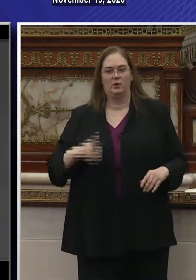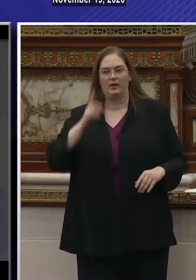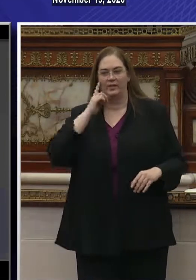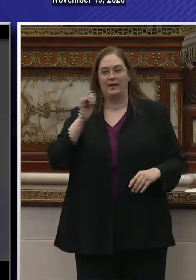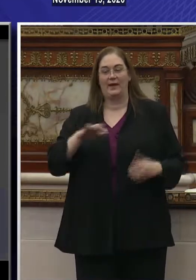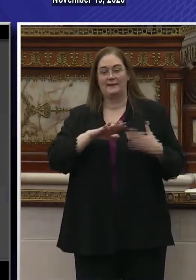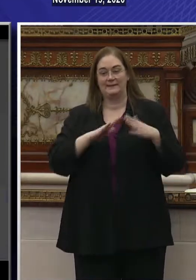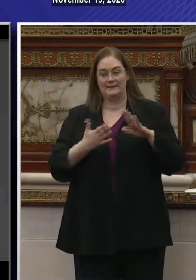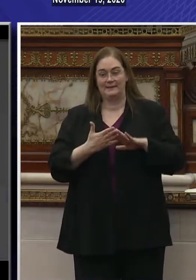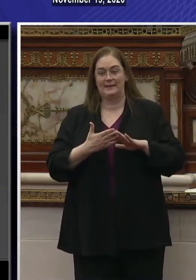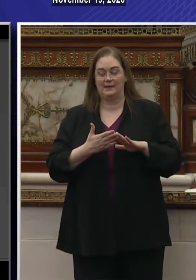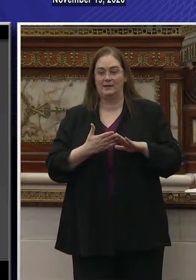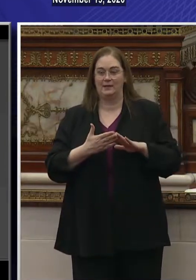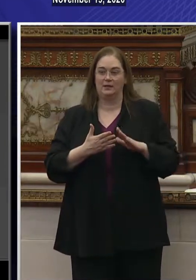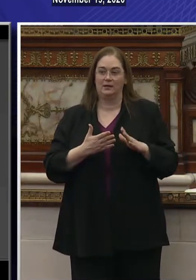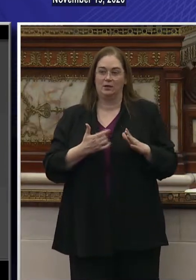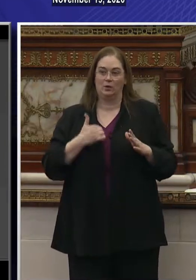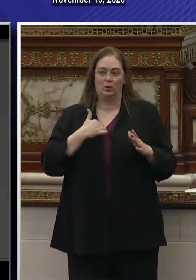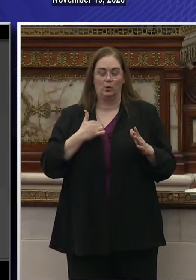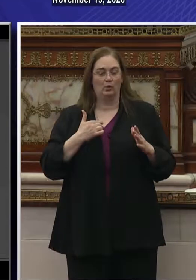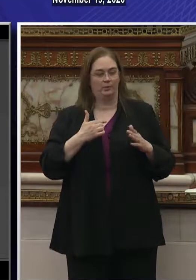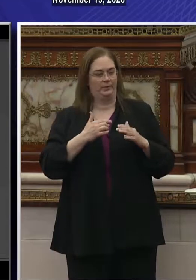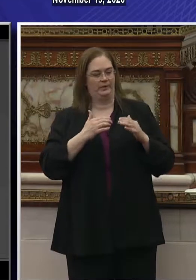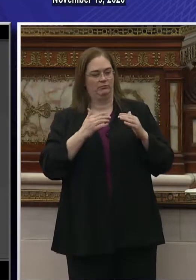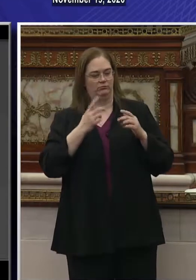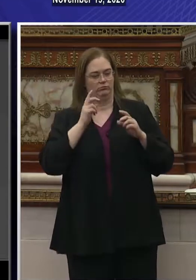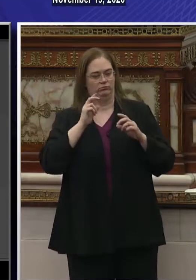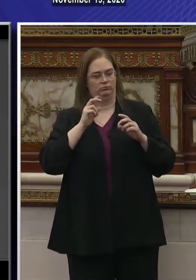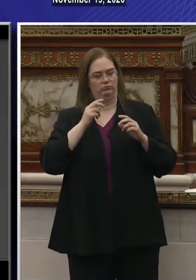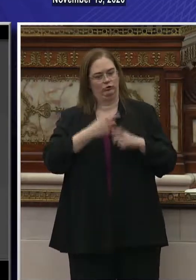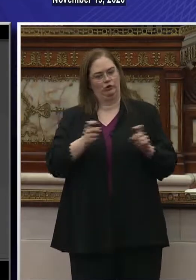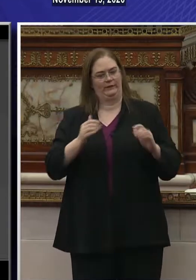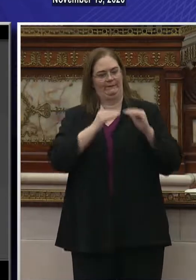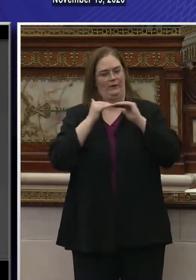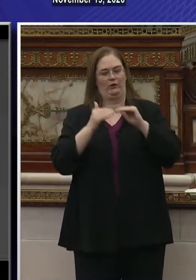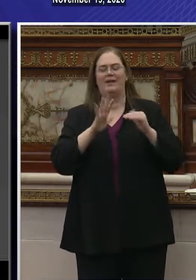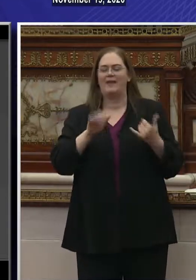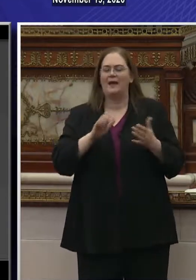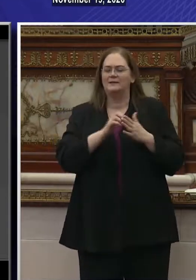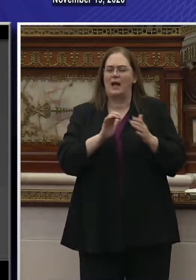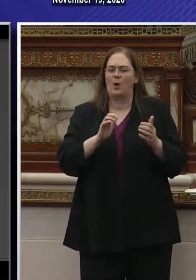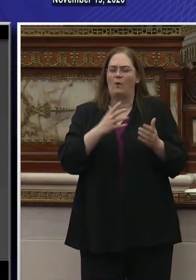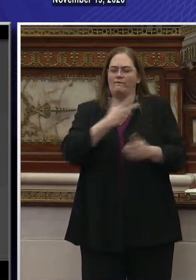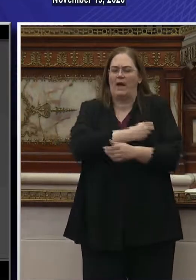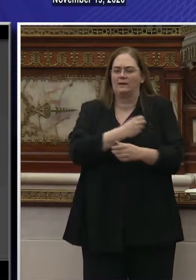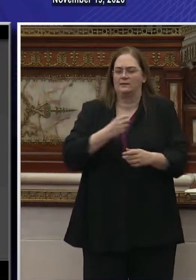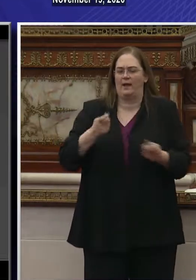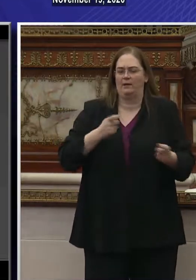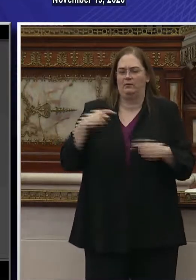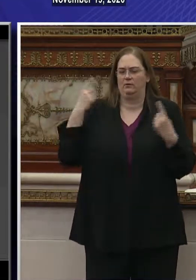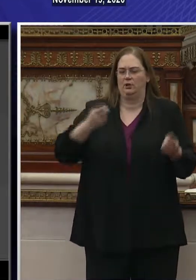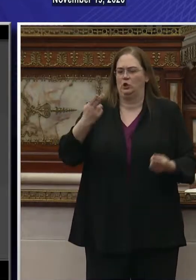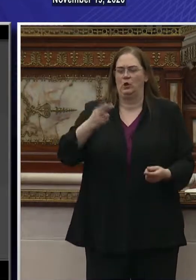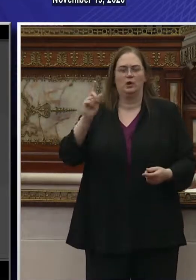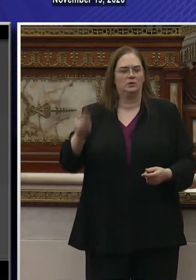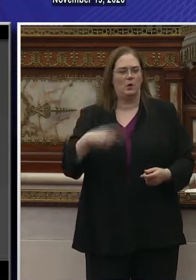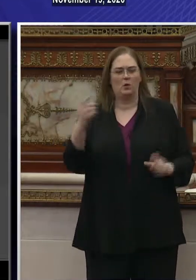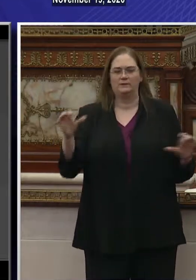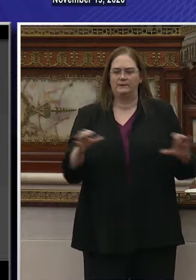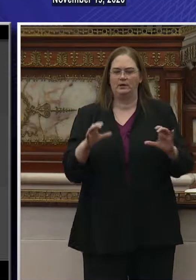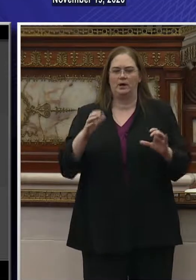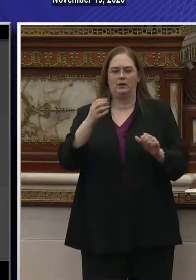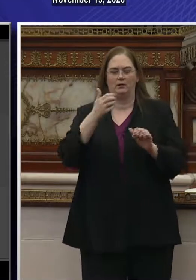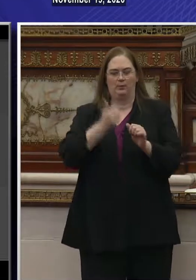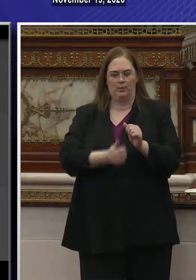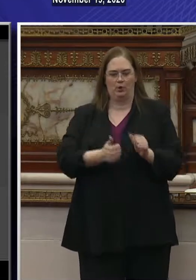a city we'll be treated fairly, and that's how vaccines have been handled historically. It's always been done on